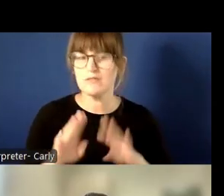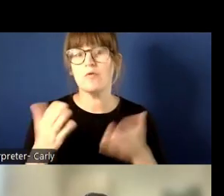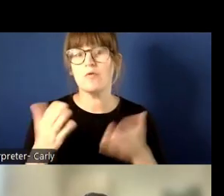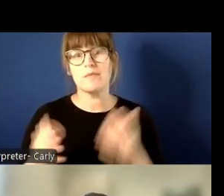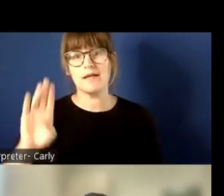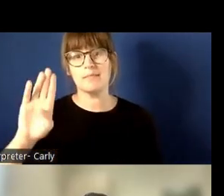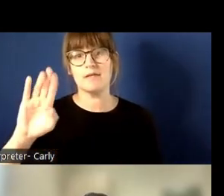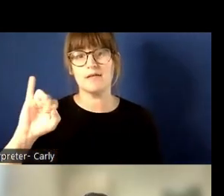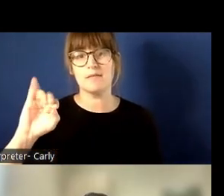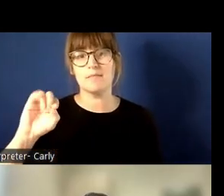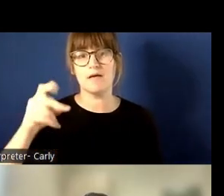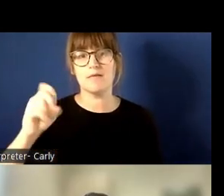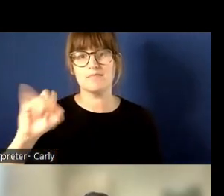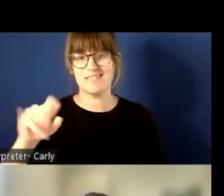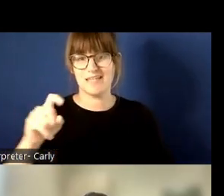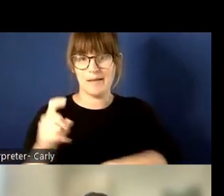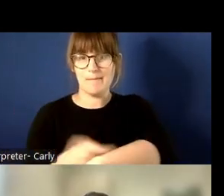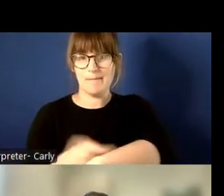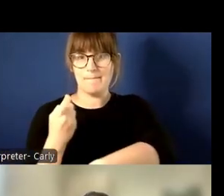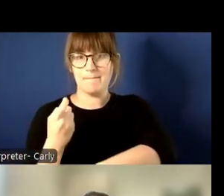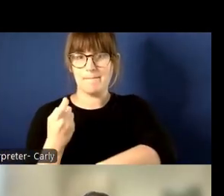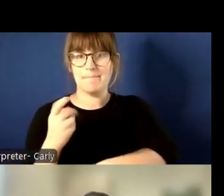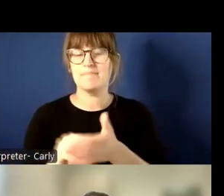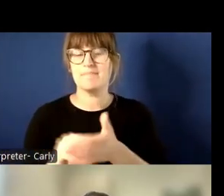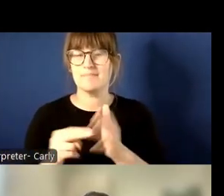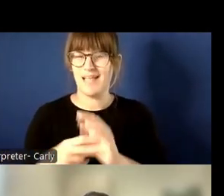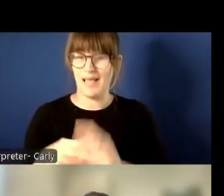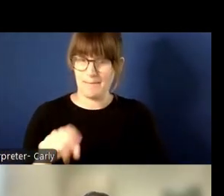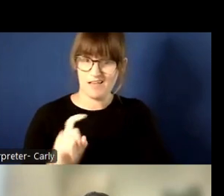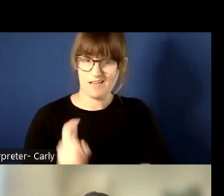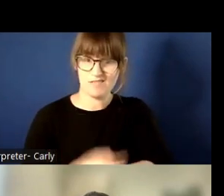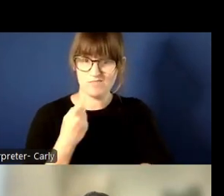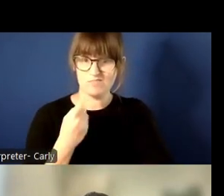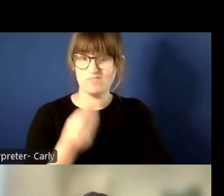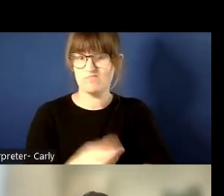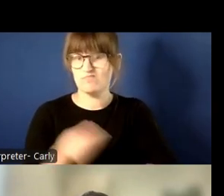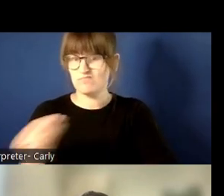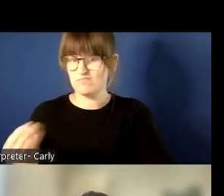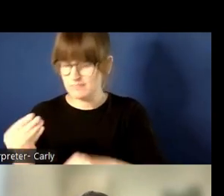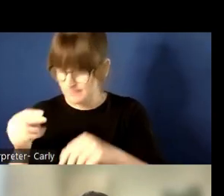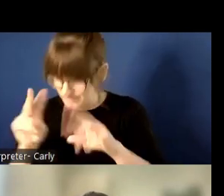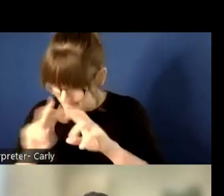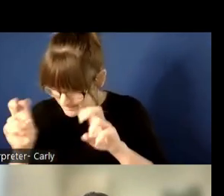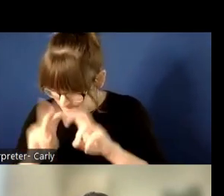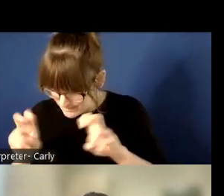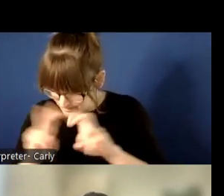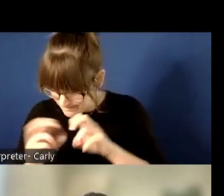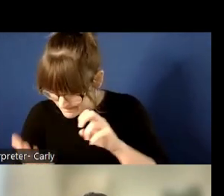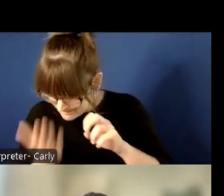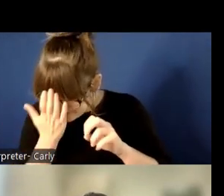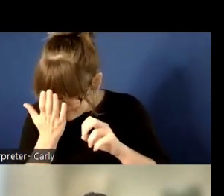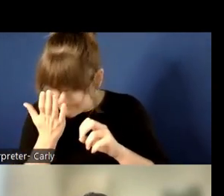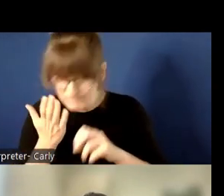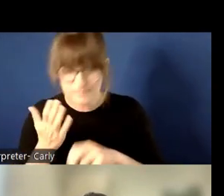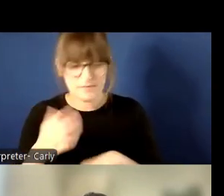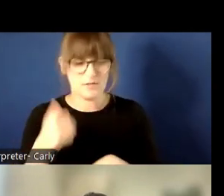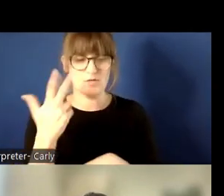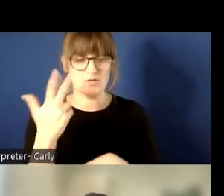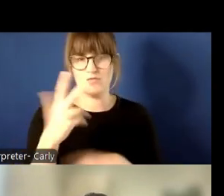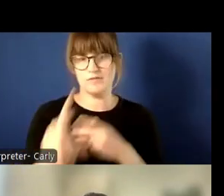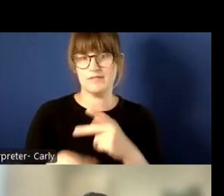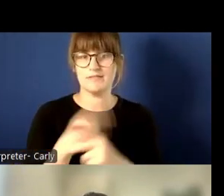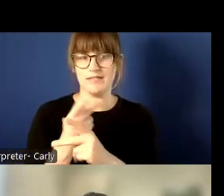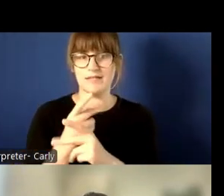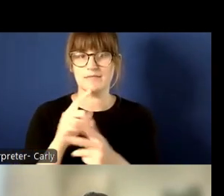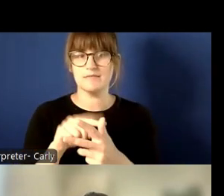biopsy. A skin biopsy involves removing all or part of a lesion to look under the microscope. So the main 3 types of skin biopsies